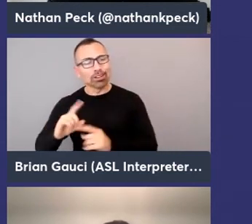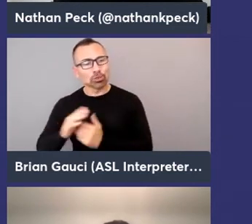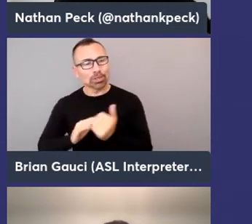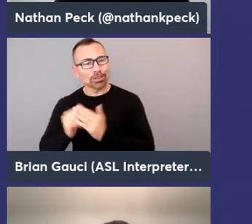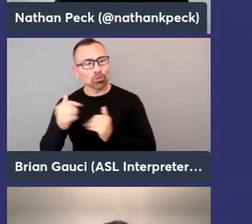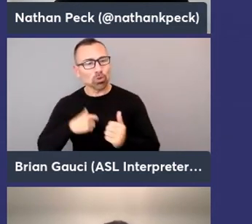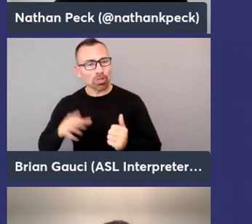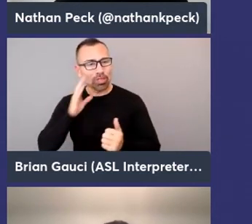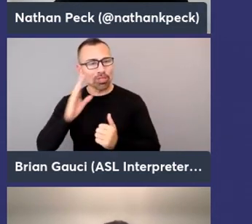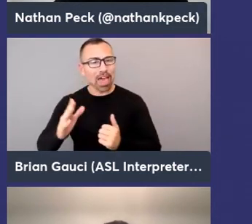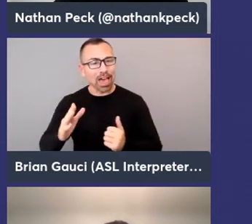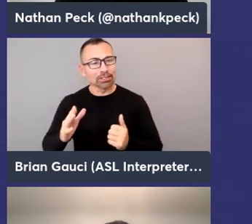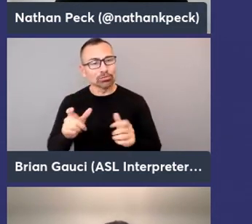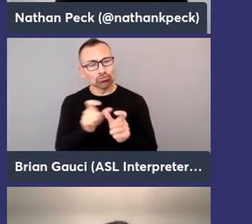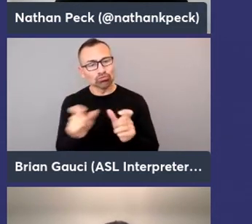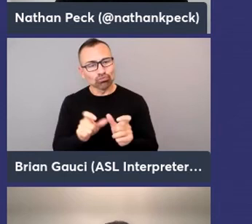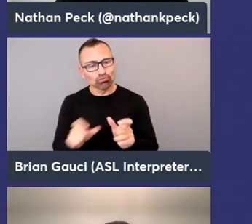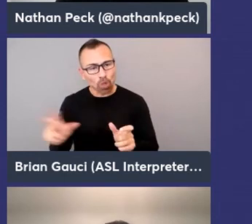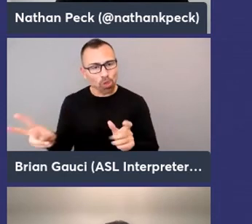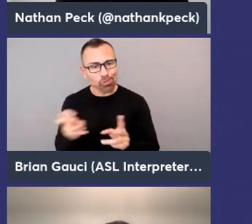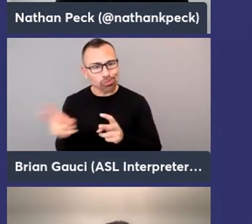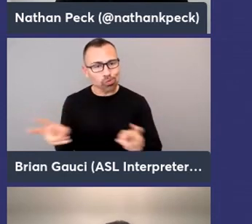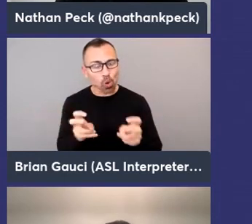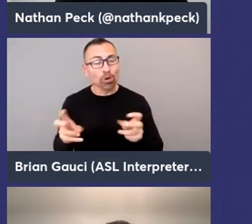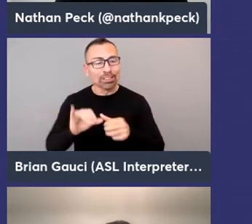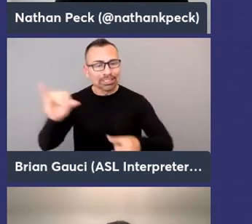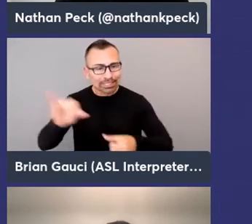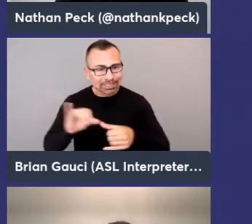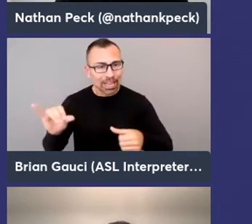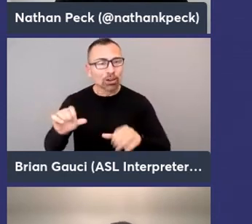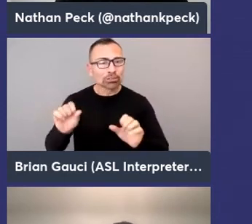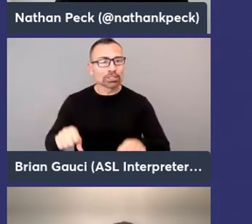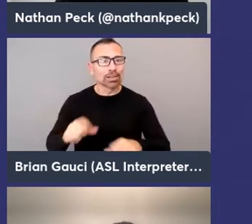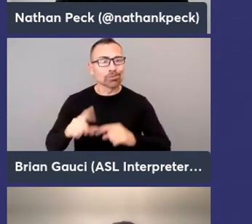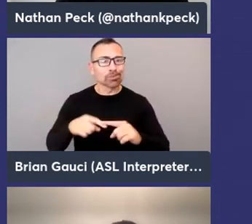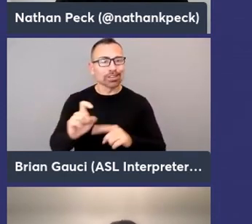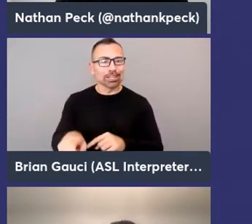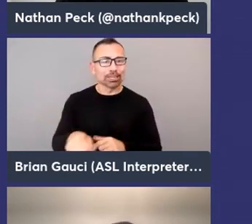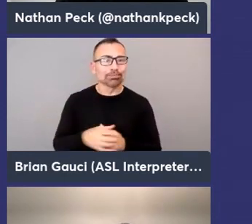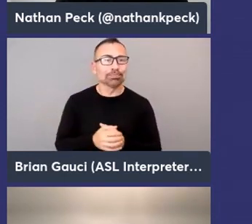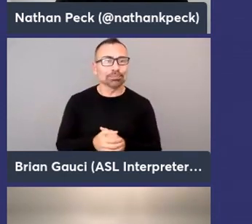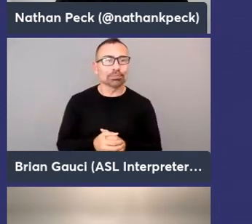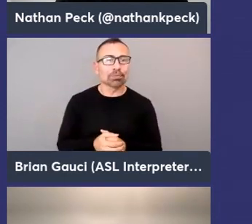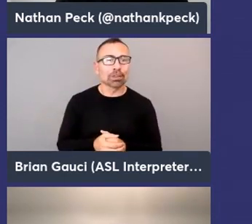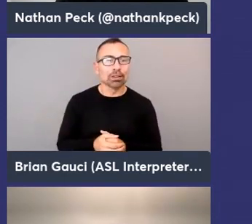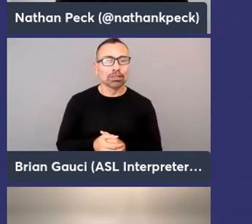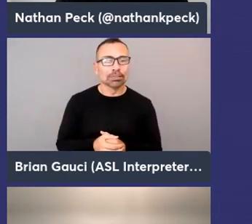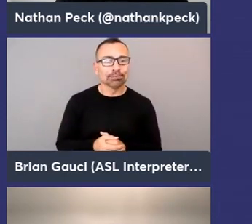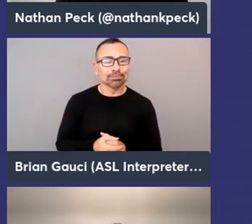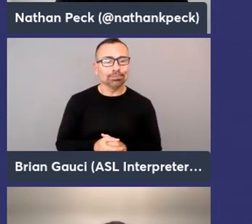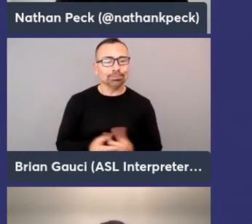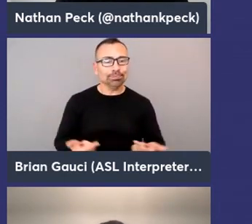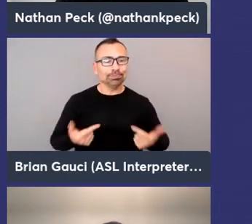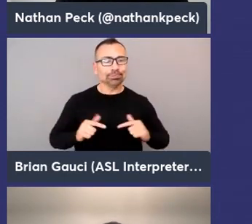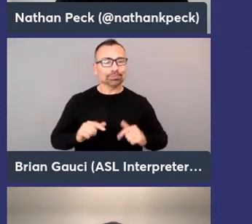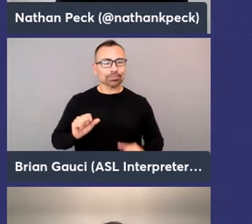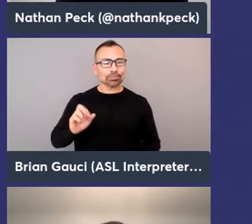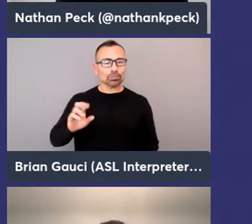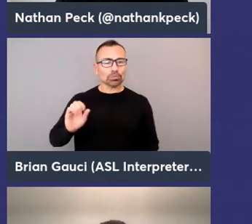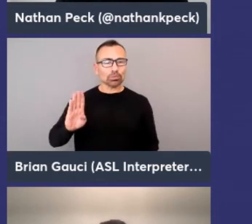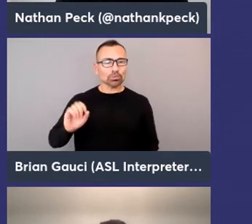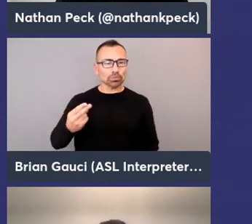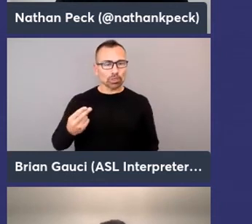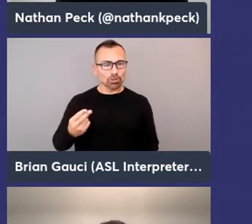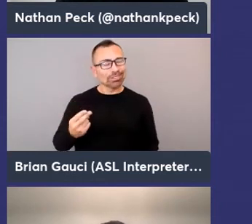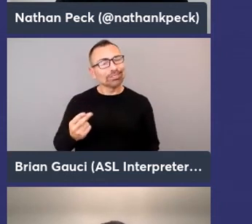up, as needed on the fly. Yeah, and I want to also add, like even when you're setting